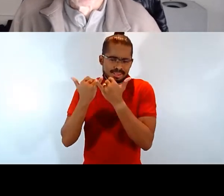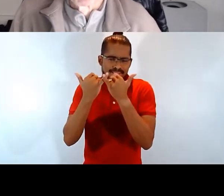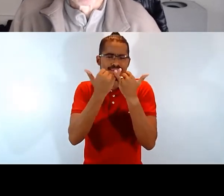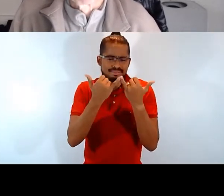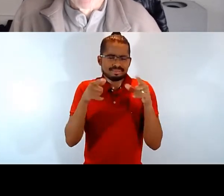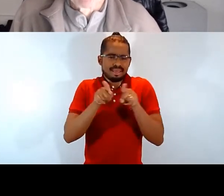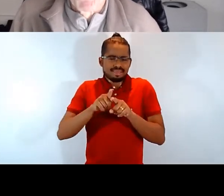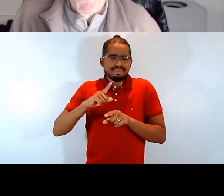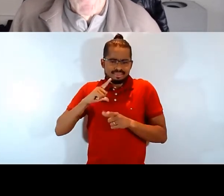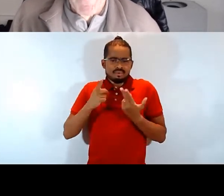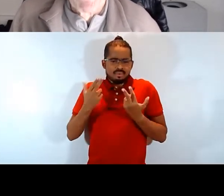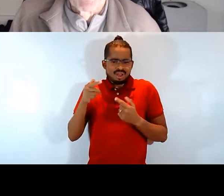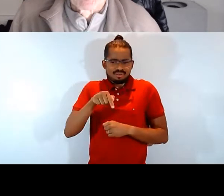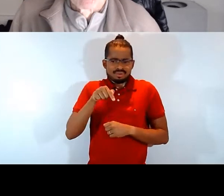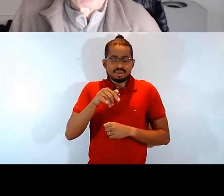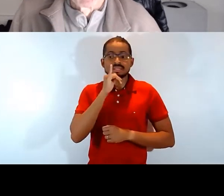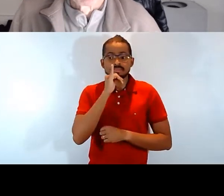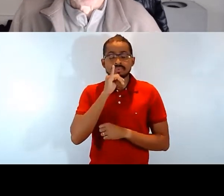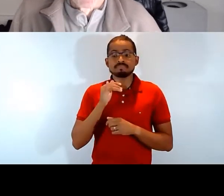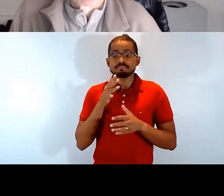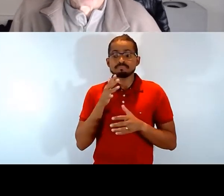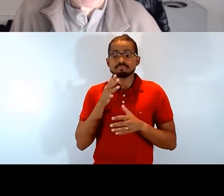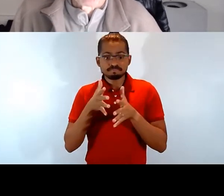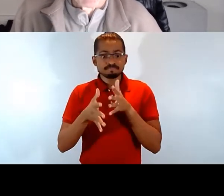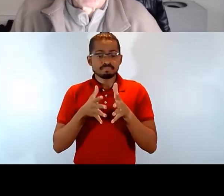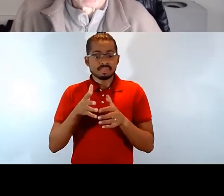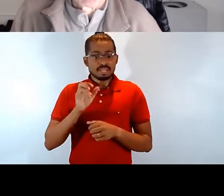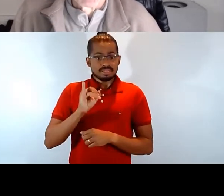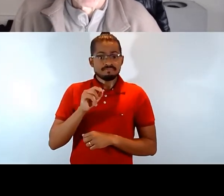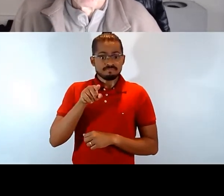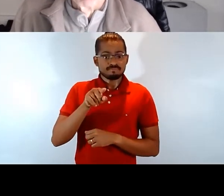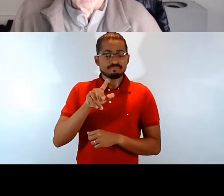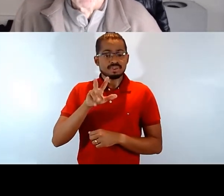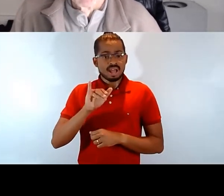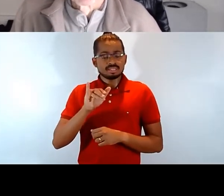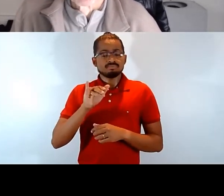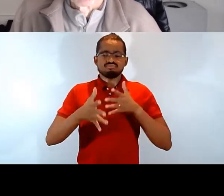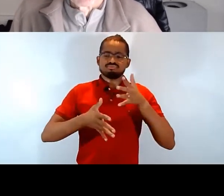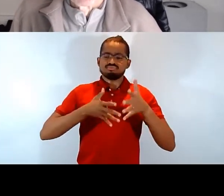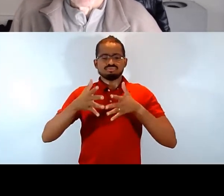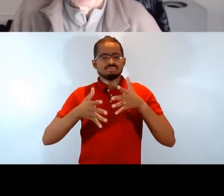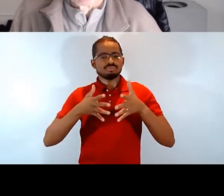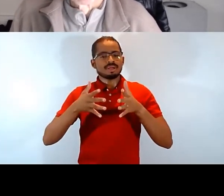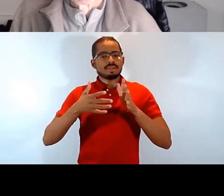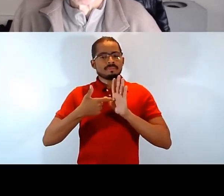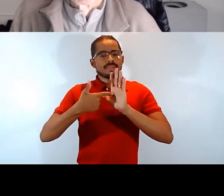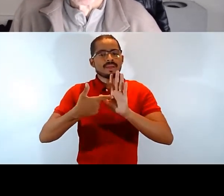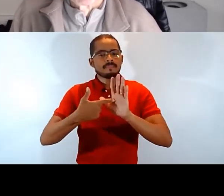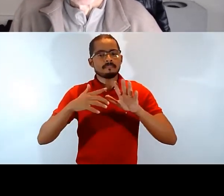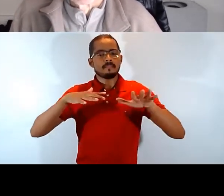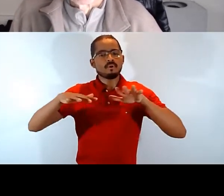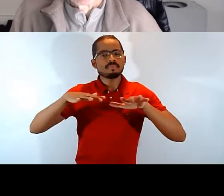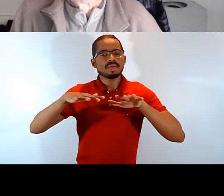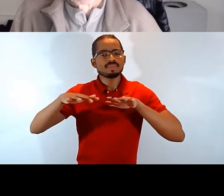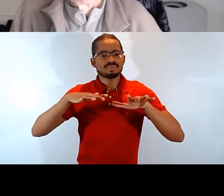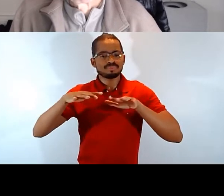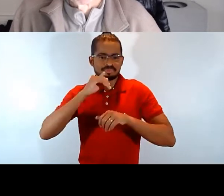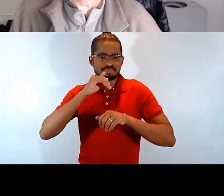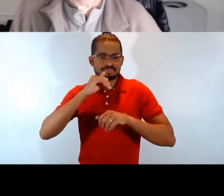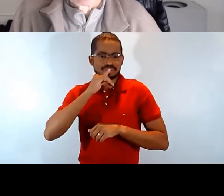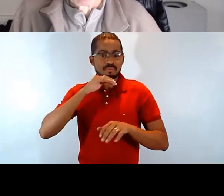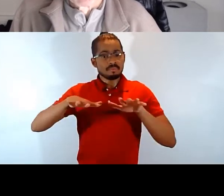it's almost mandatory when you talk about entities in movement to give